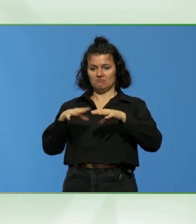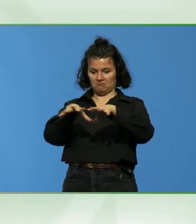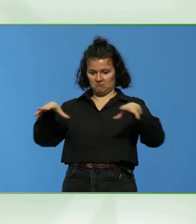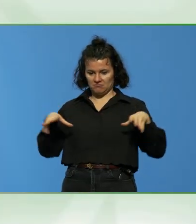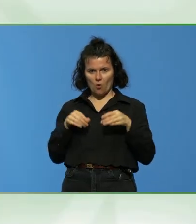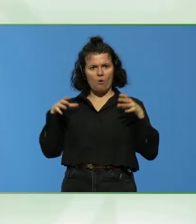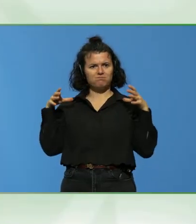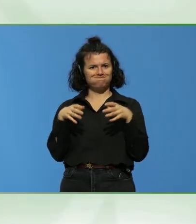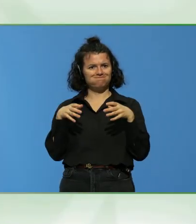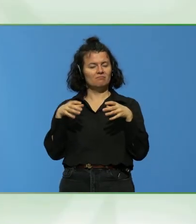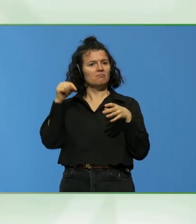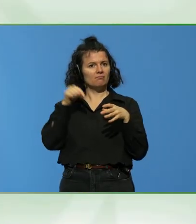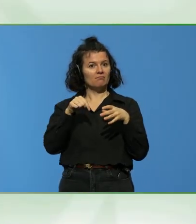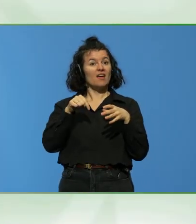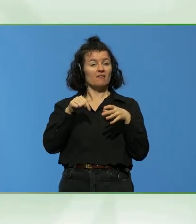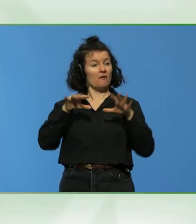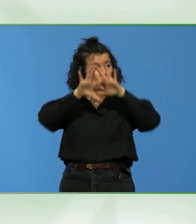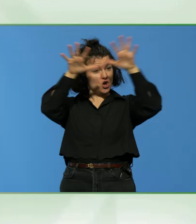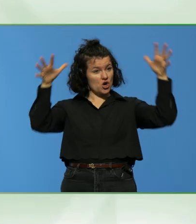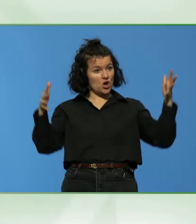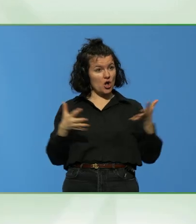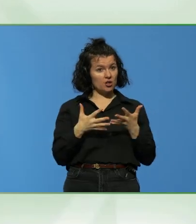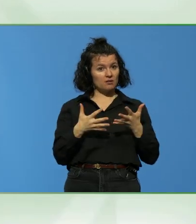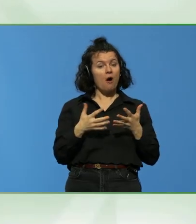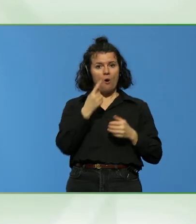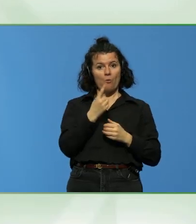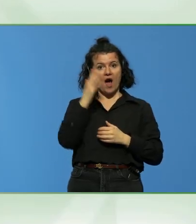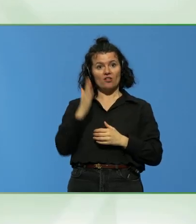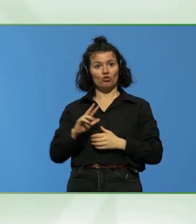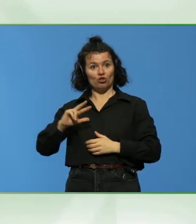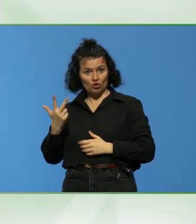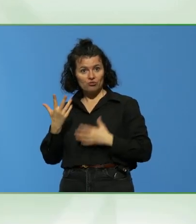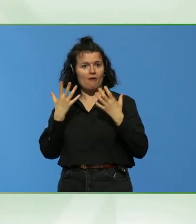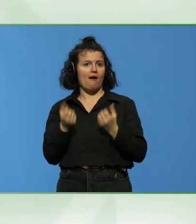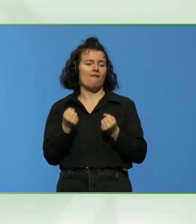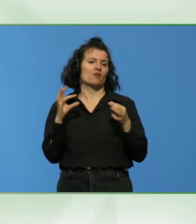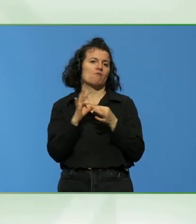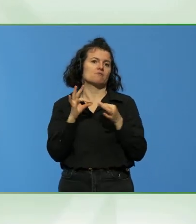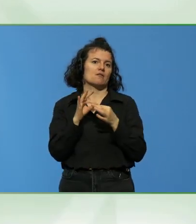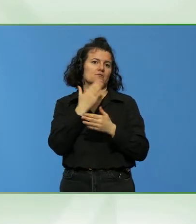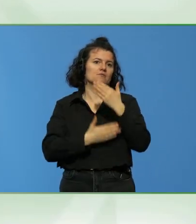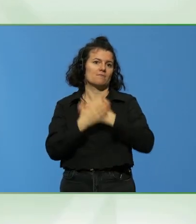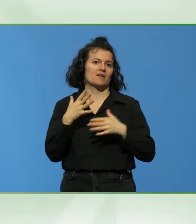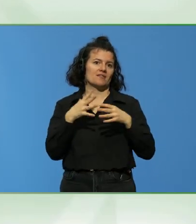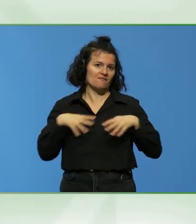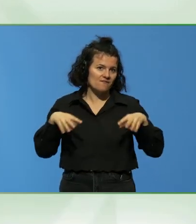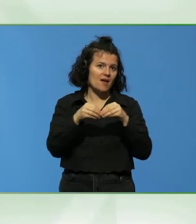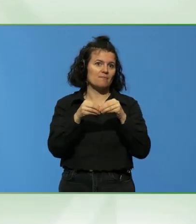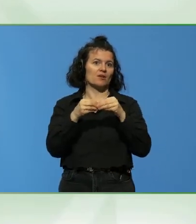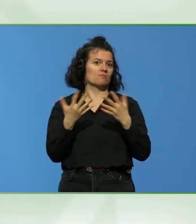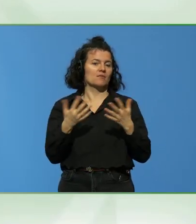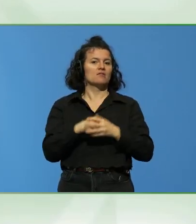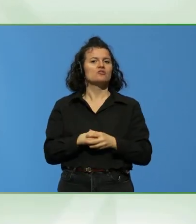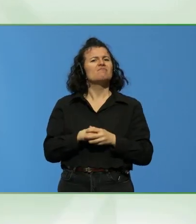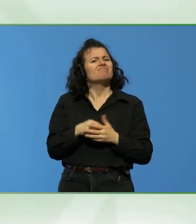and for our families and friends as well. So how do we shift that narrative when we're talking to media outlets and social media